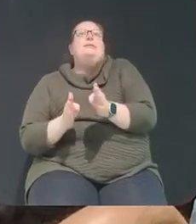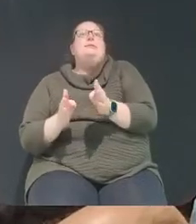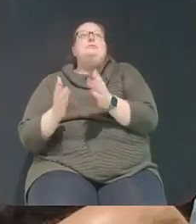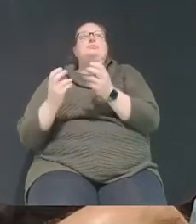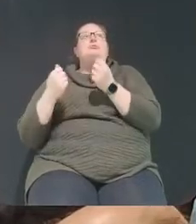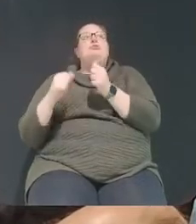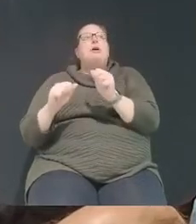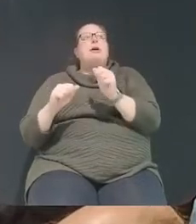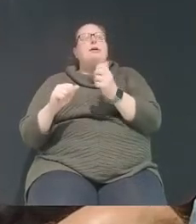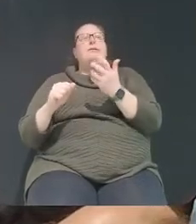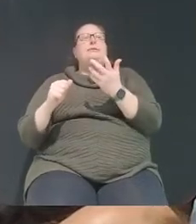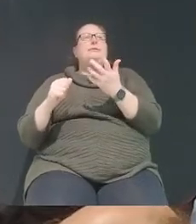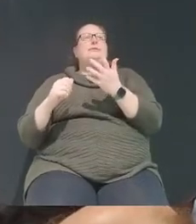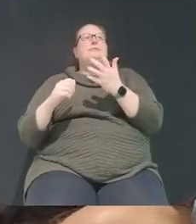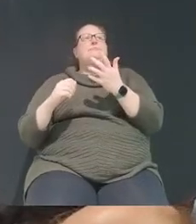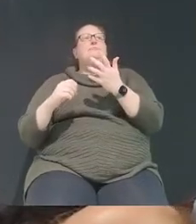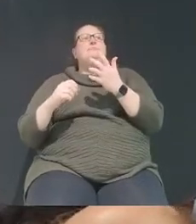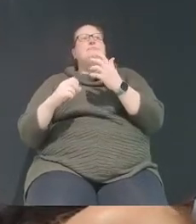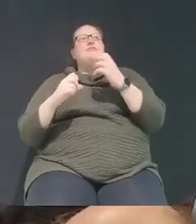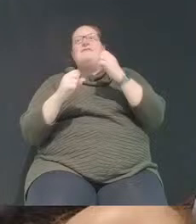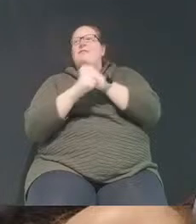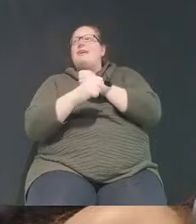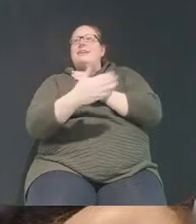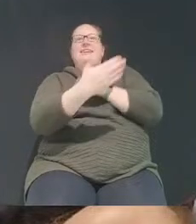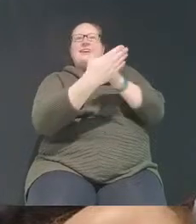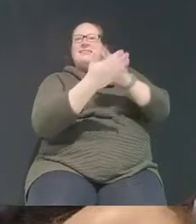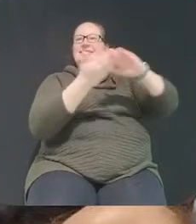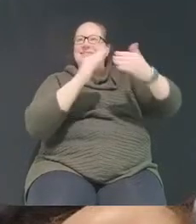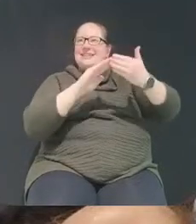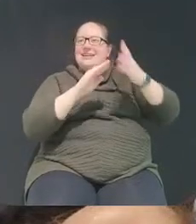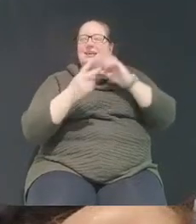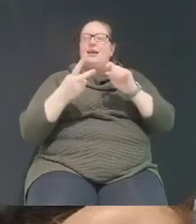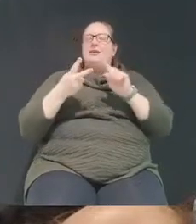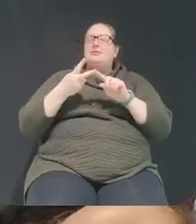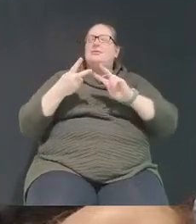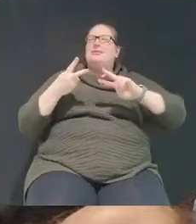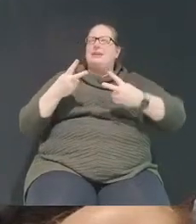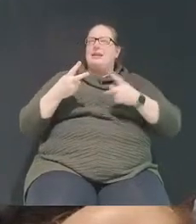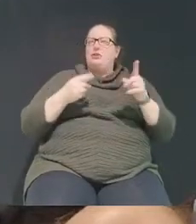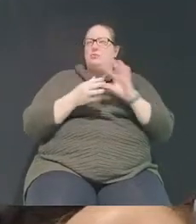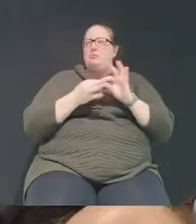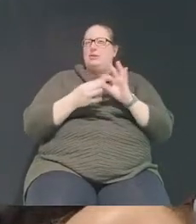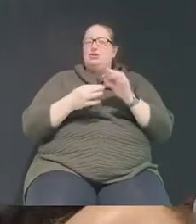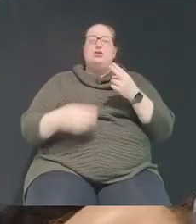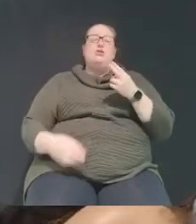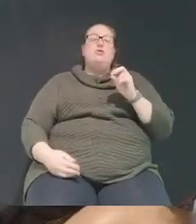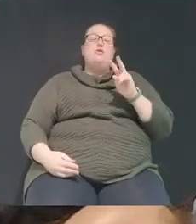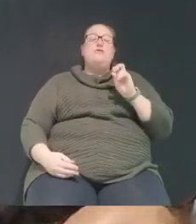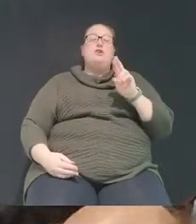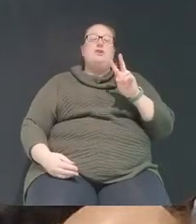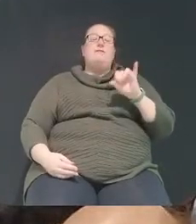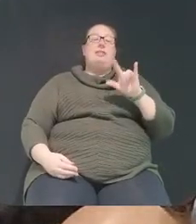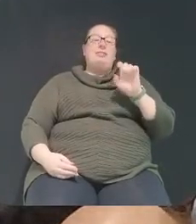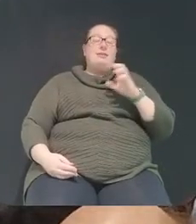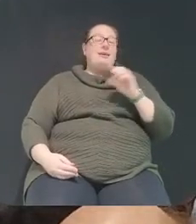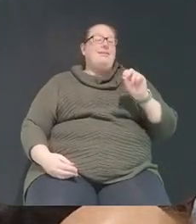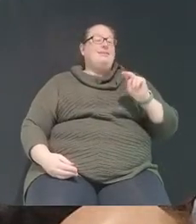city. And then secondly, you had mentioned the Hoovervilles and Nickelsvilles, but I'm